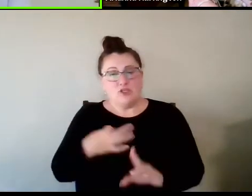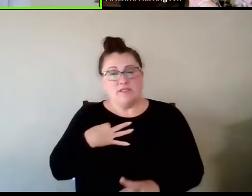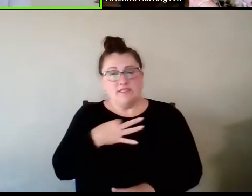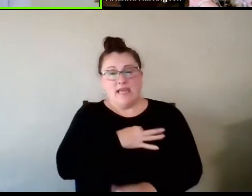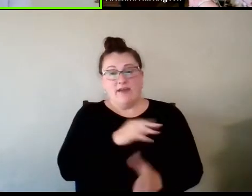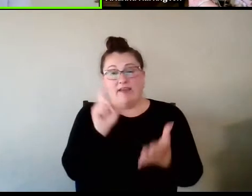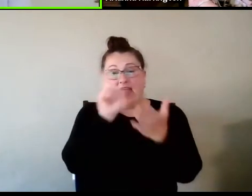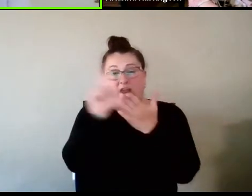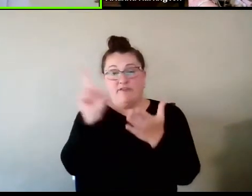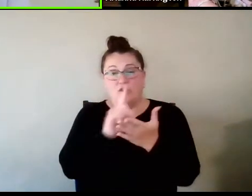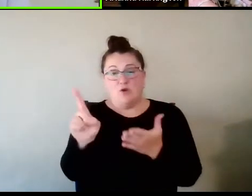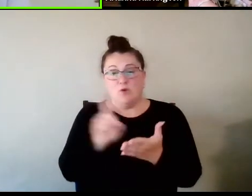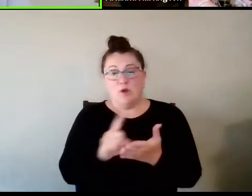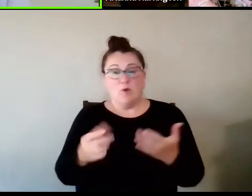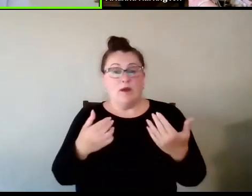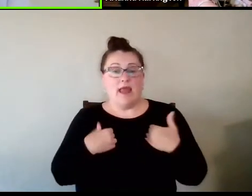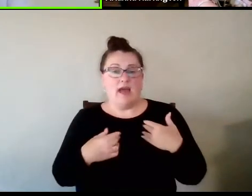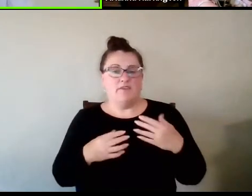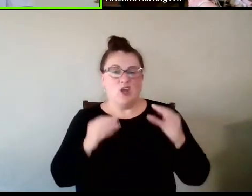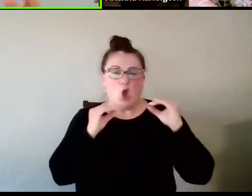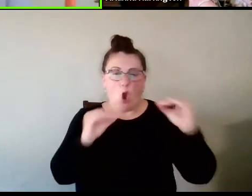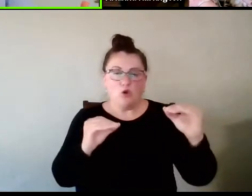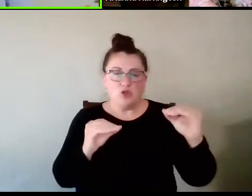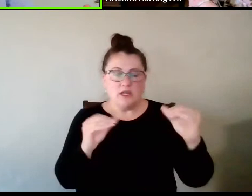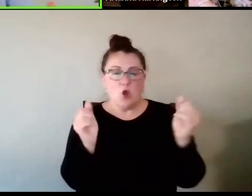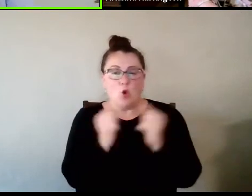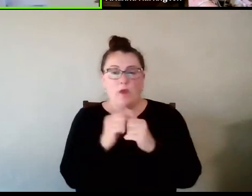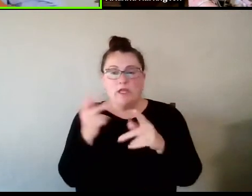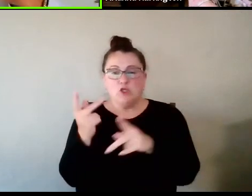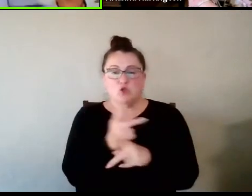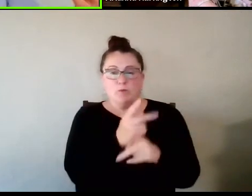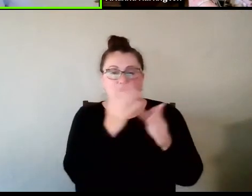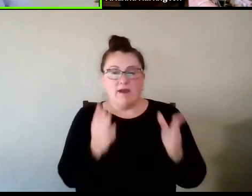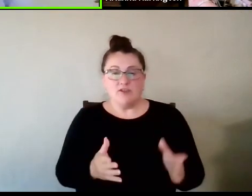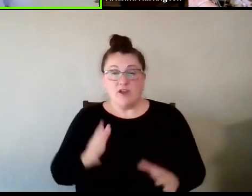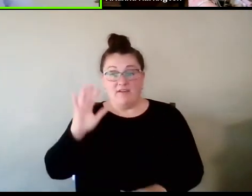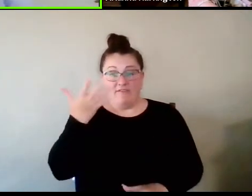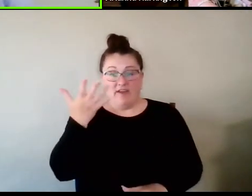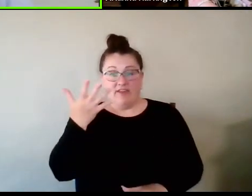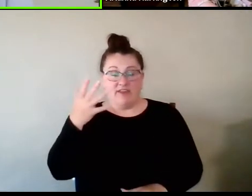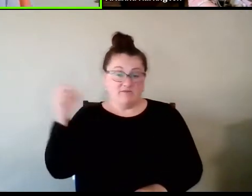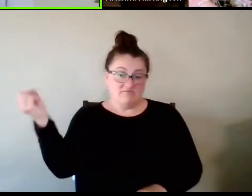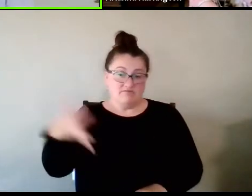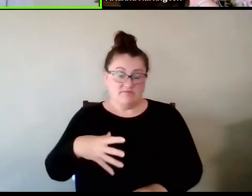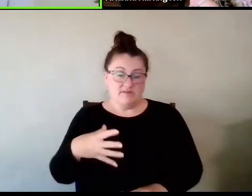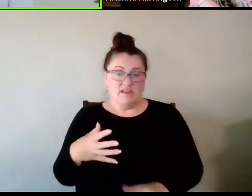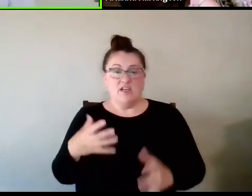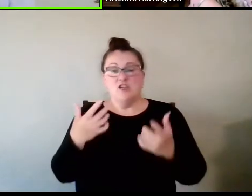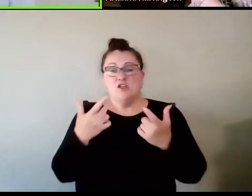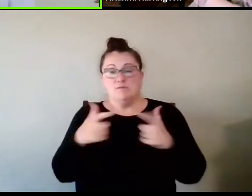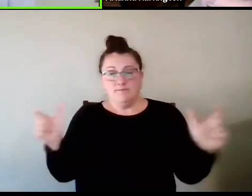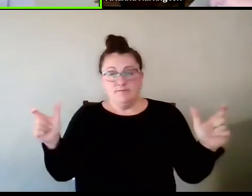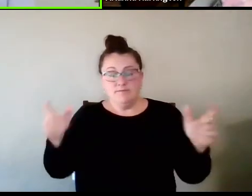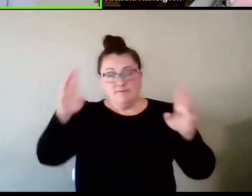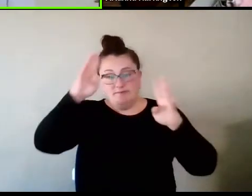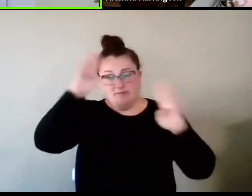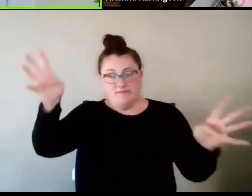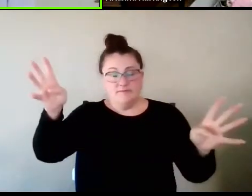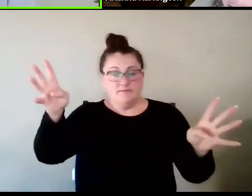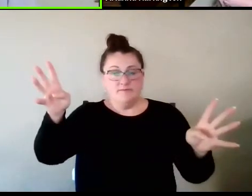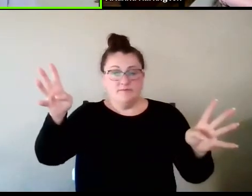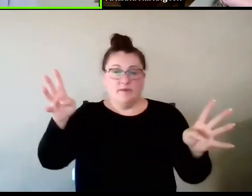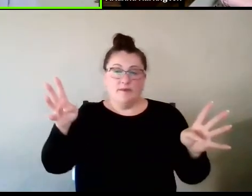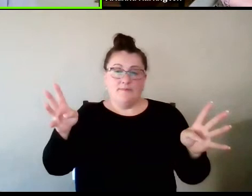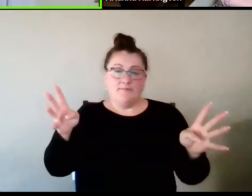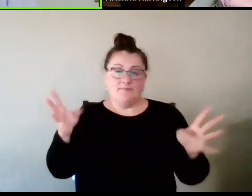have a coaching session with their supervisor. And then the fifth ingredient is about creating a growth environment. So Carol Dweck talks beautifully about this,